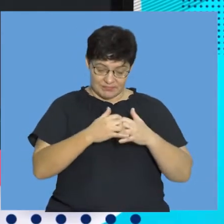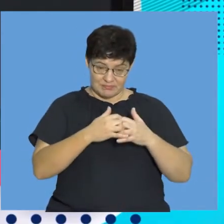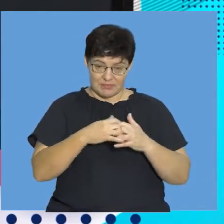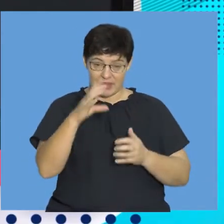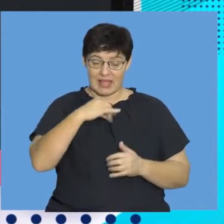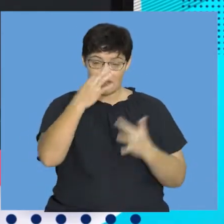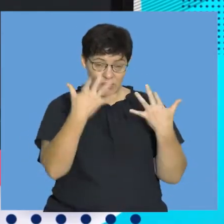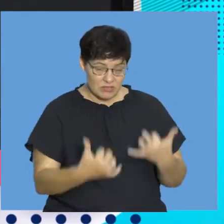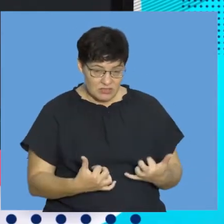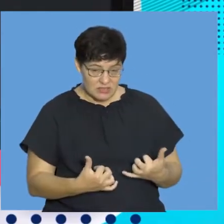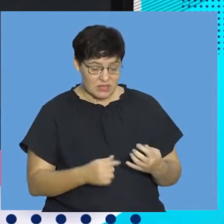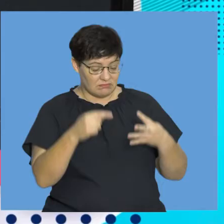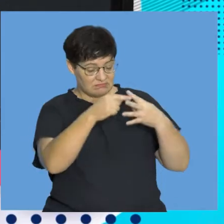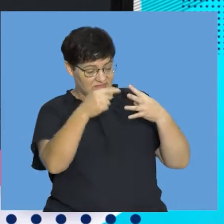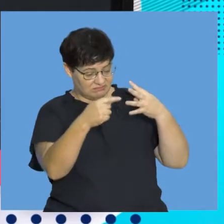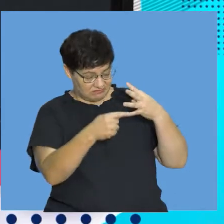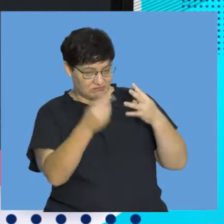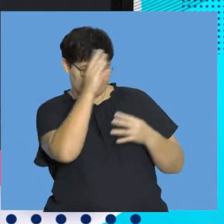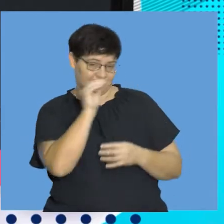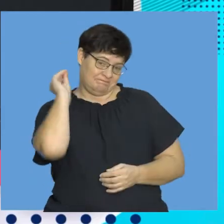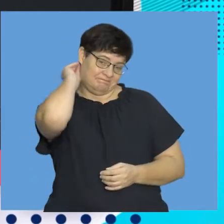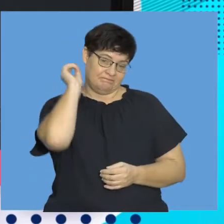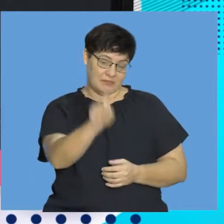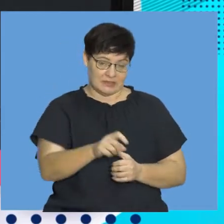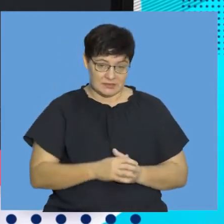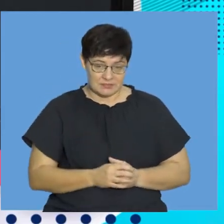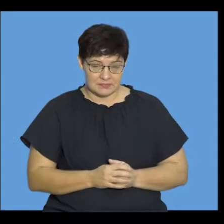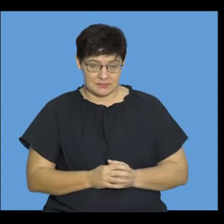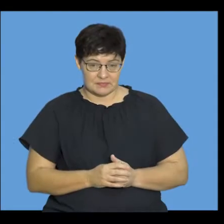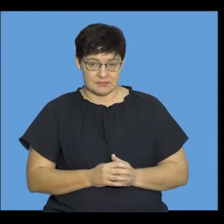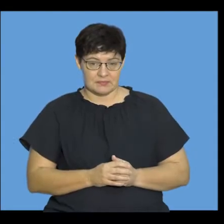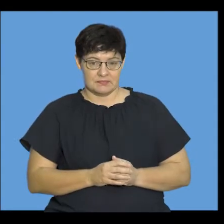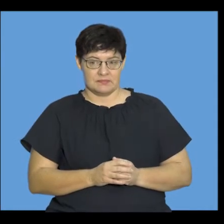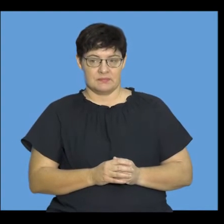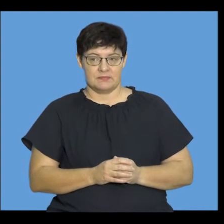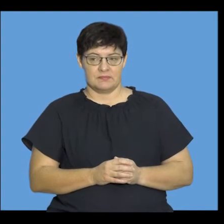cash budget, we take all these factors into consideration.